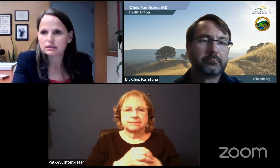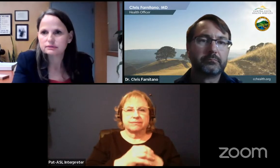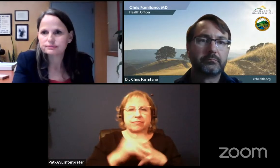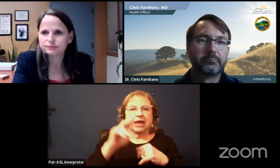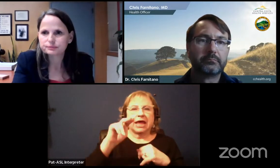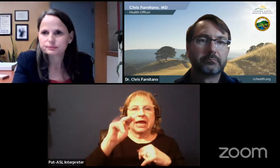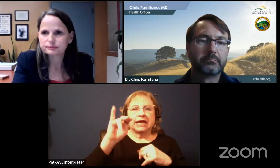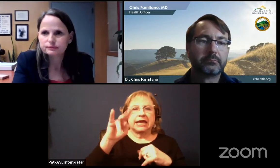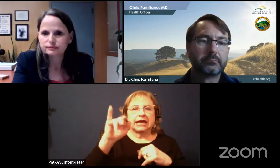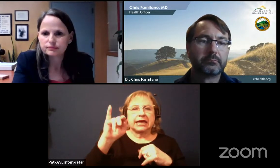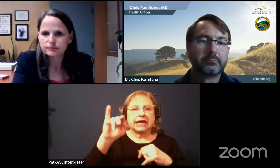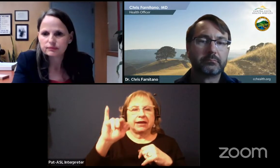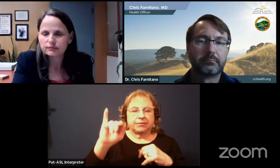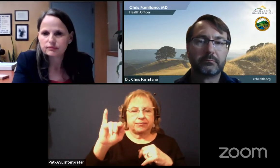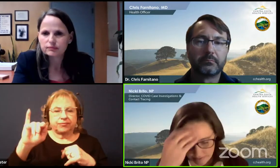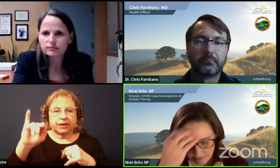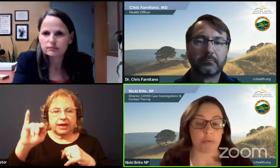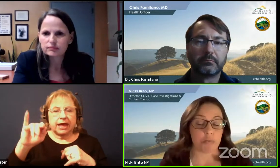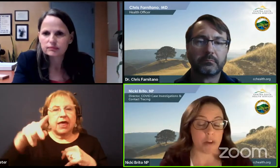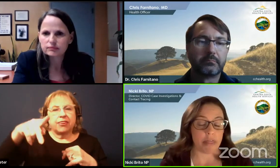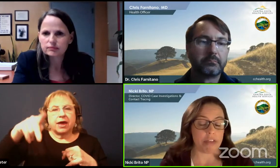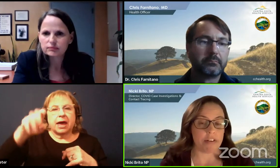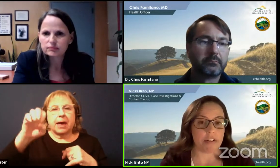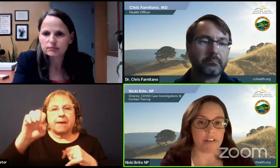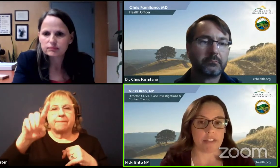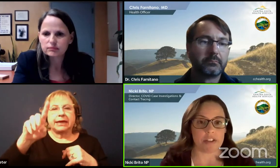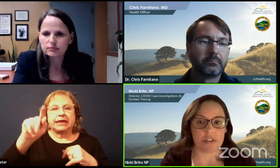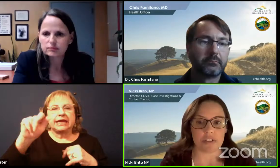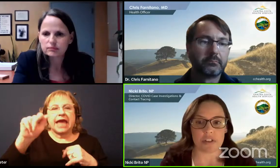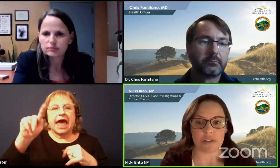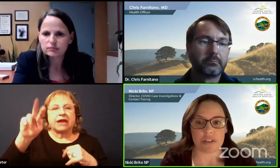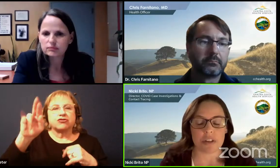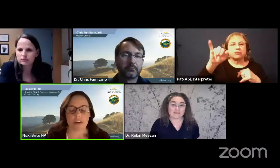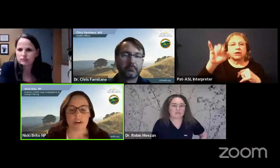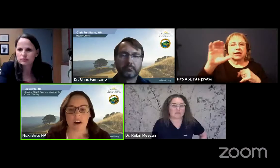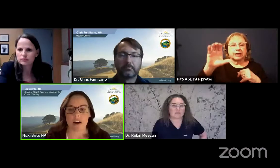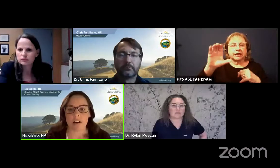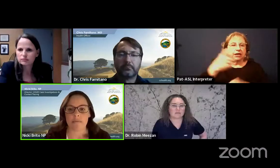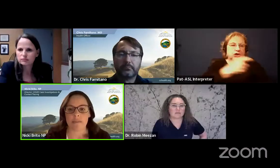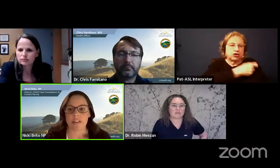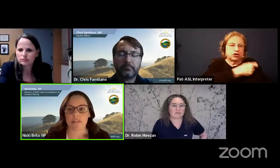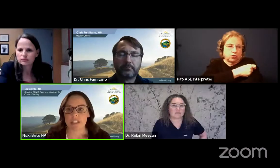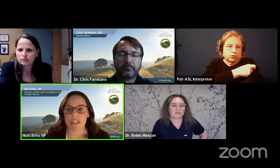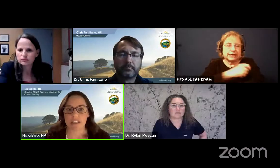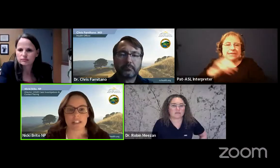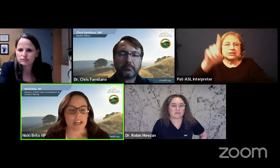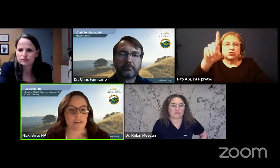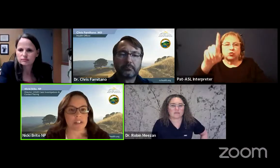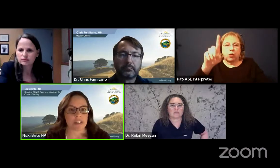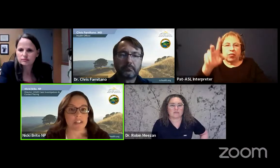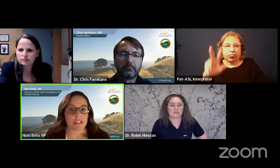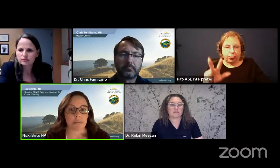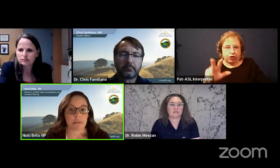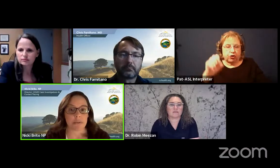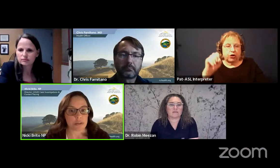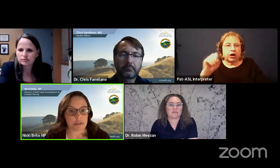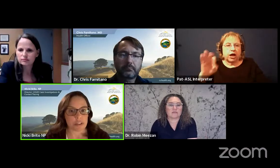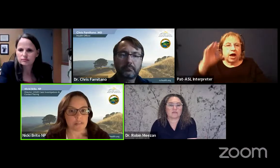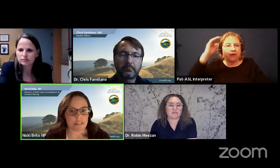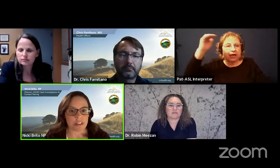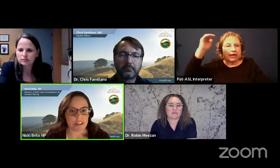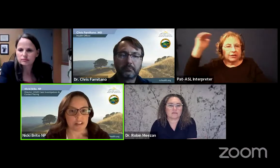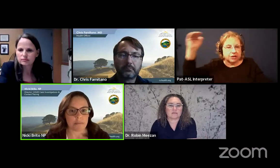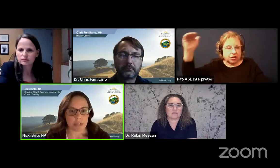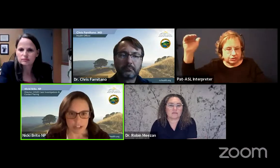So the pediatric doses, like I said, are 1/3 of the adult dose. In those kids that had received a double